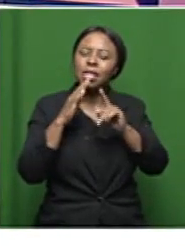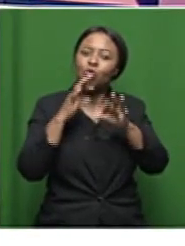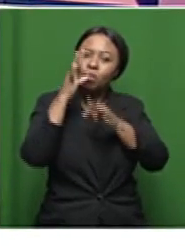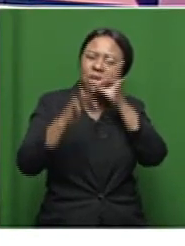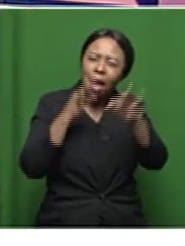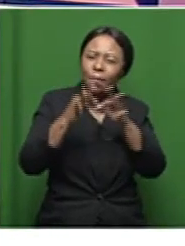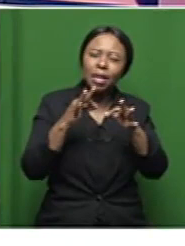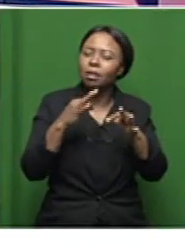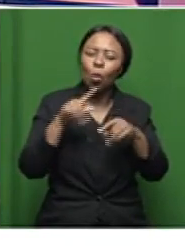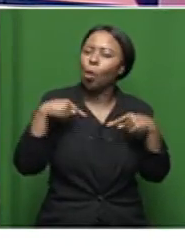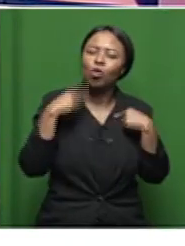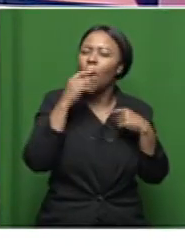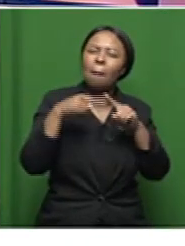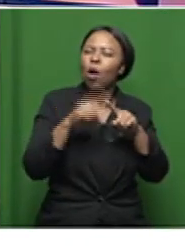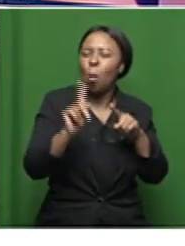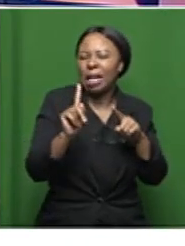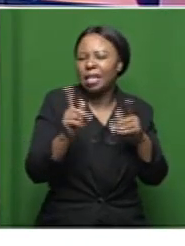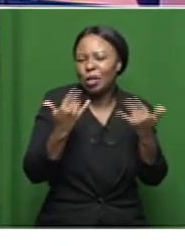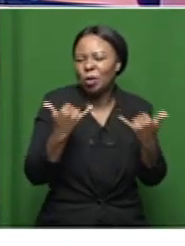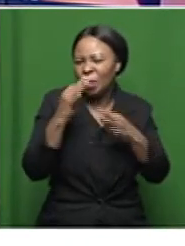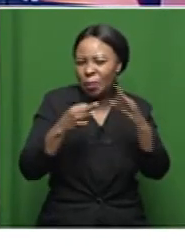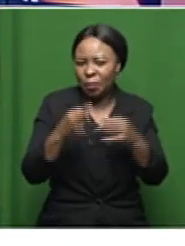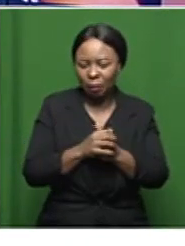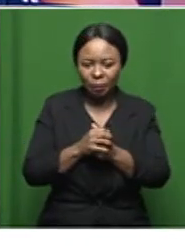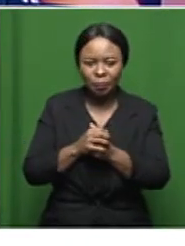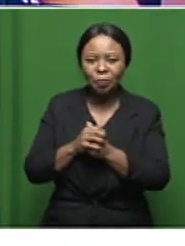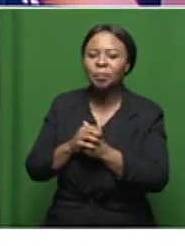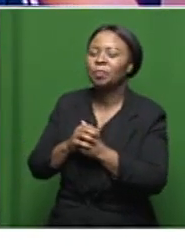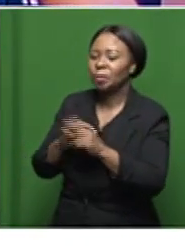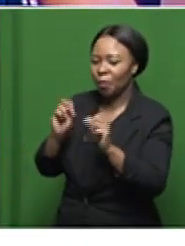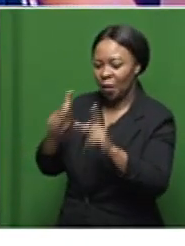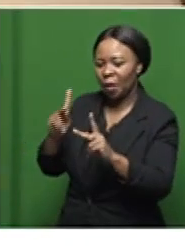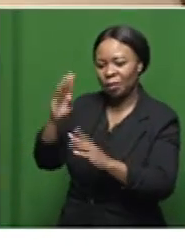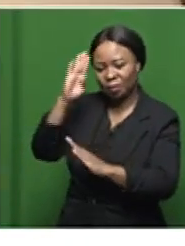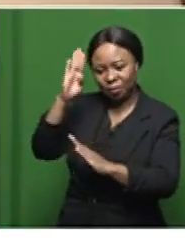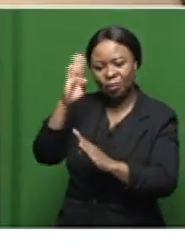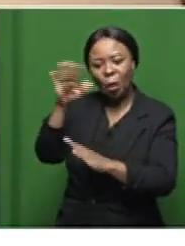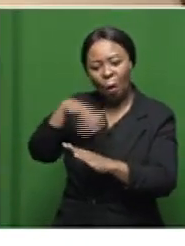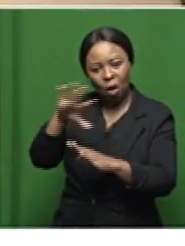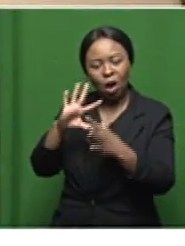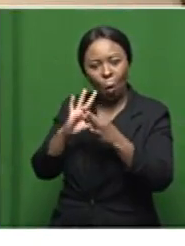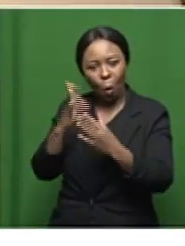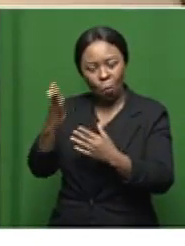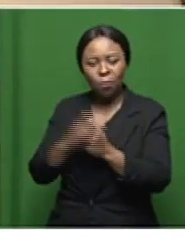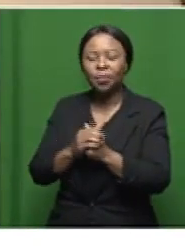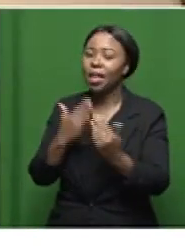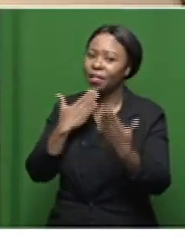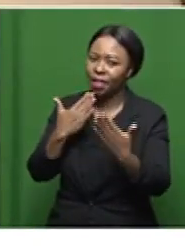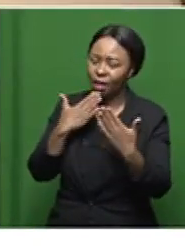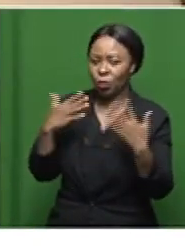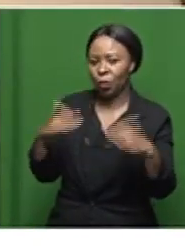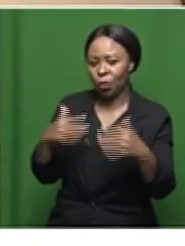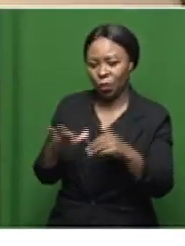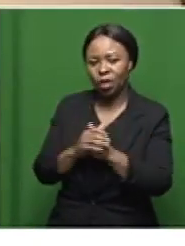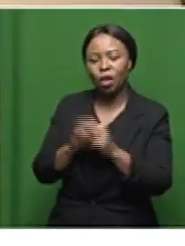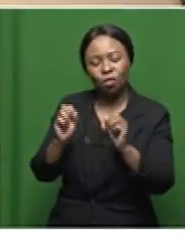really understand what we're talking about today? Okay. Well, greetings to the viewers at home as well. Thank you so much for